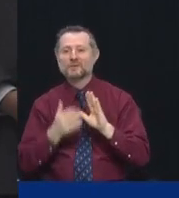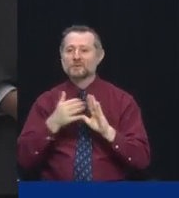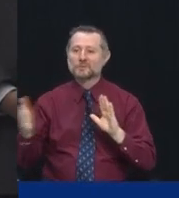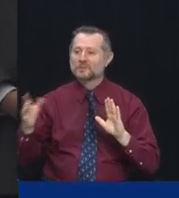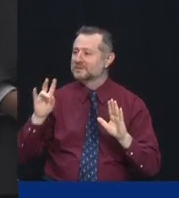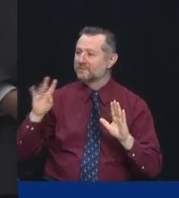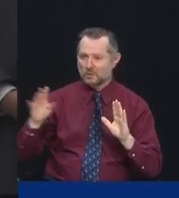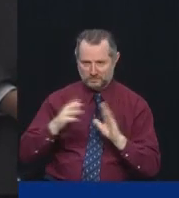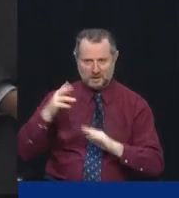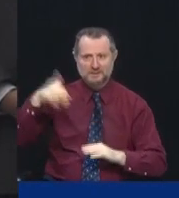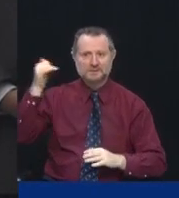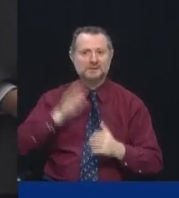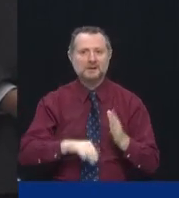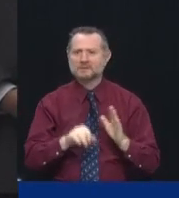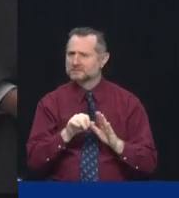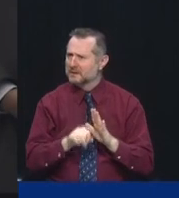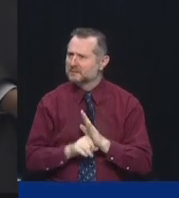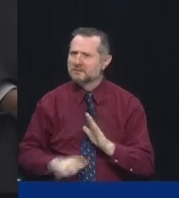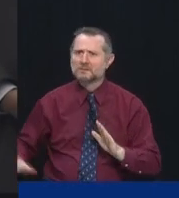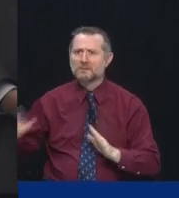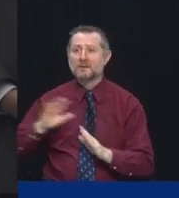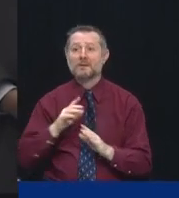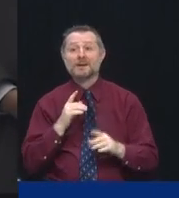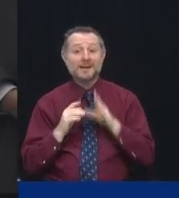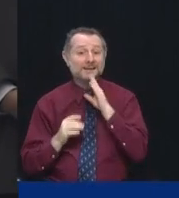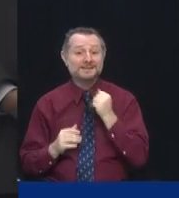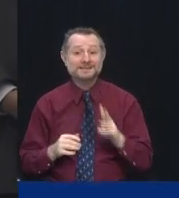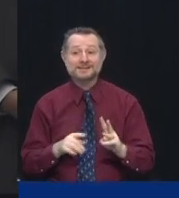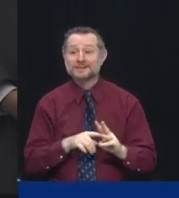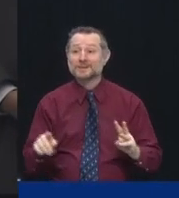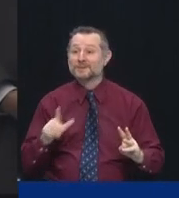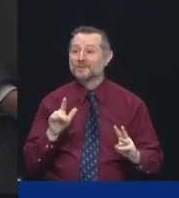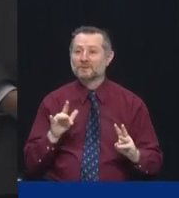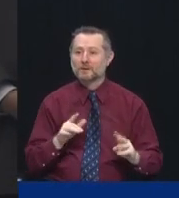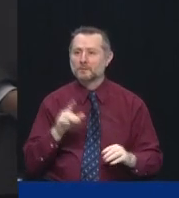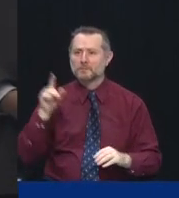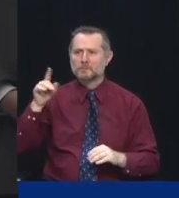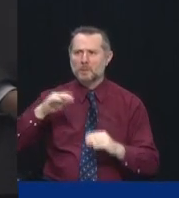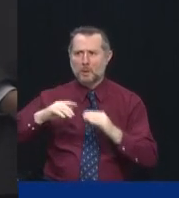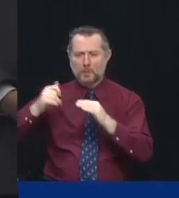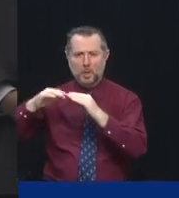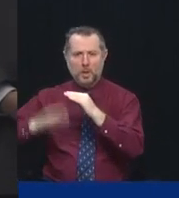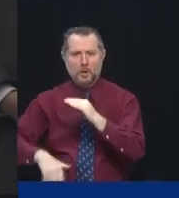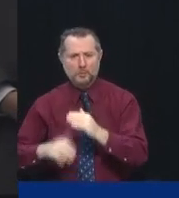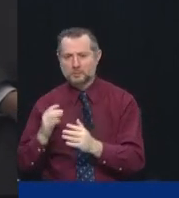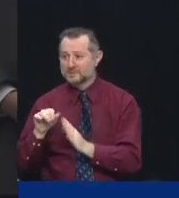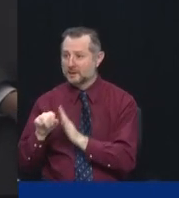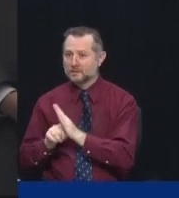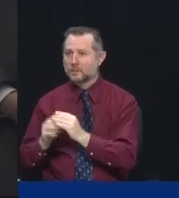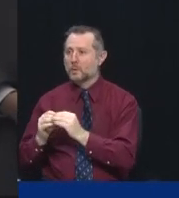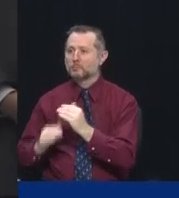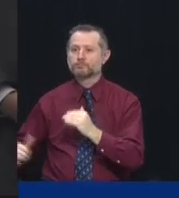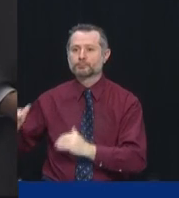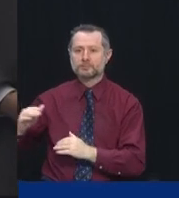It's a little lower on 16 to 25. 16 to 25 is our target